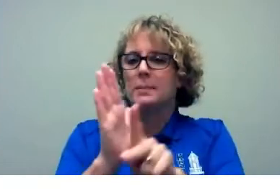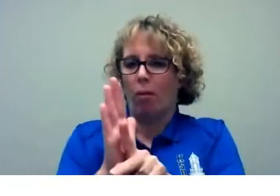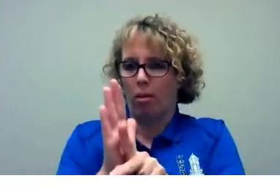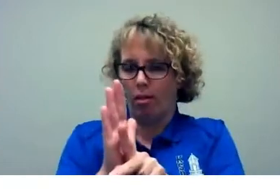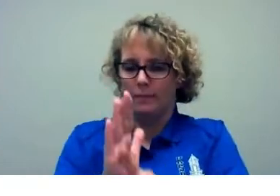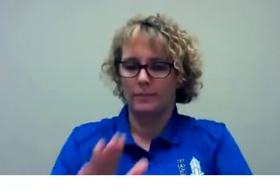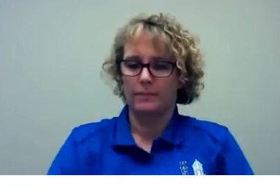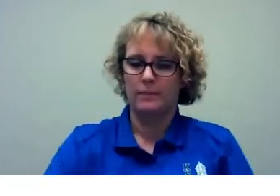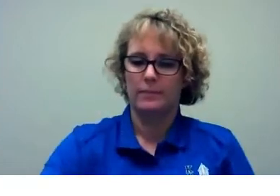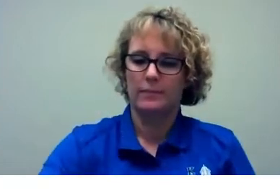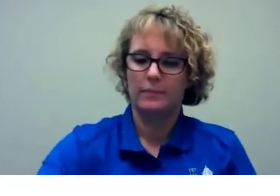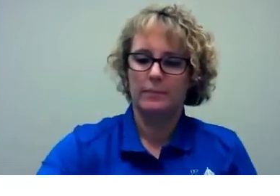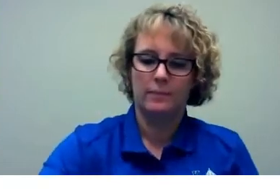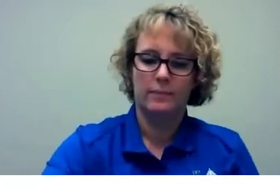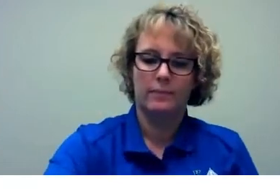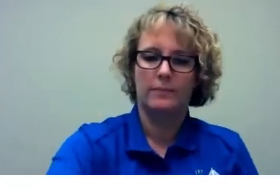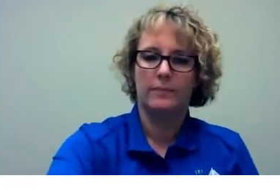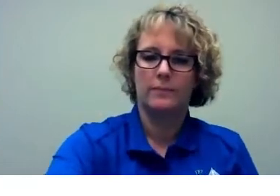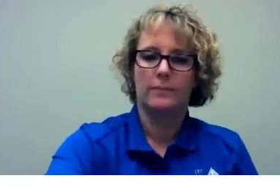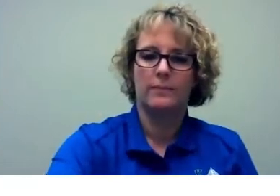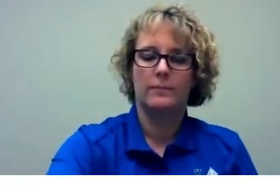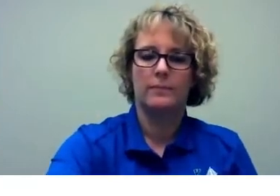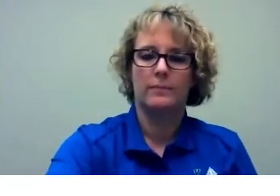On the next slide, I will elaborate